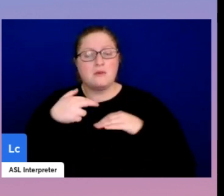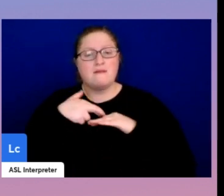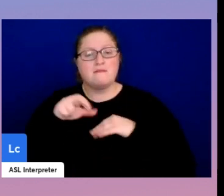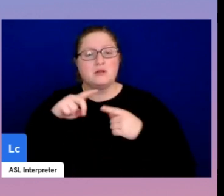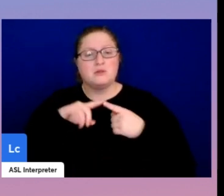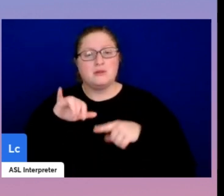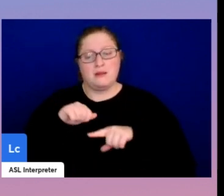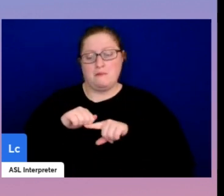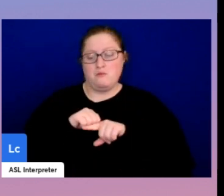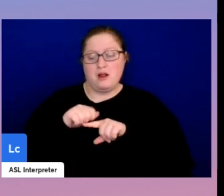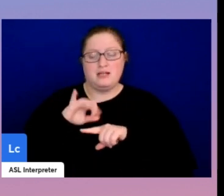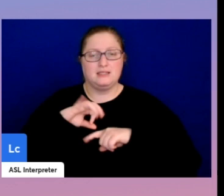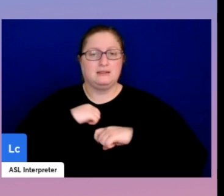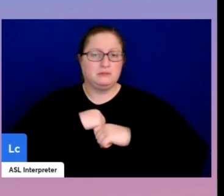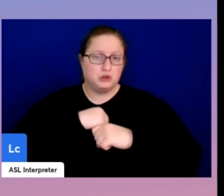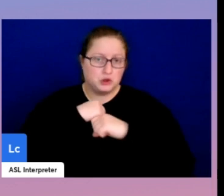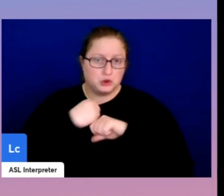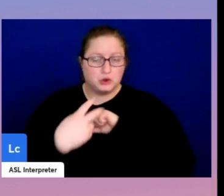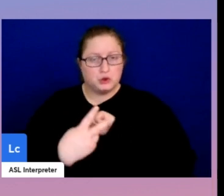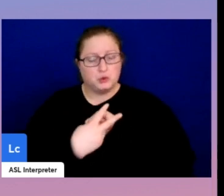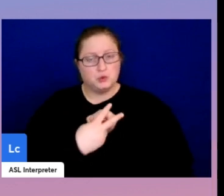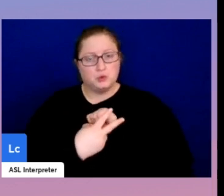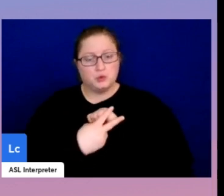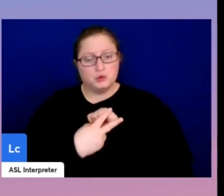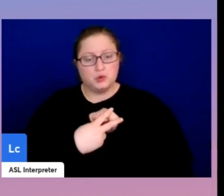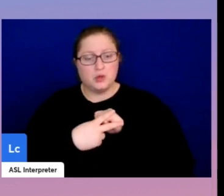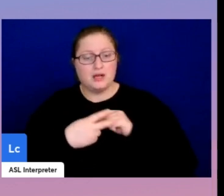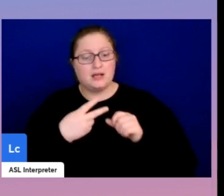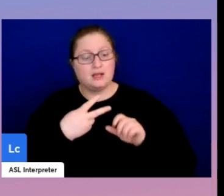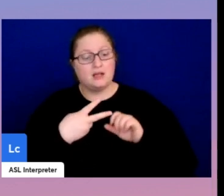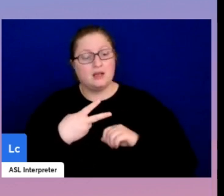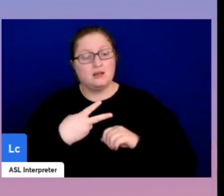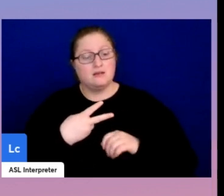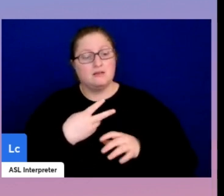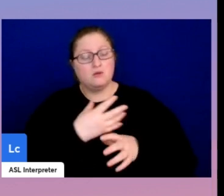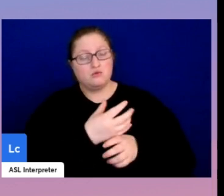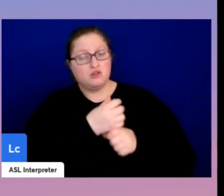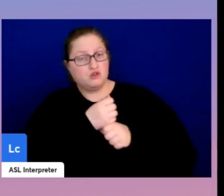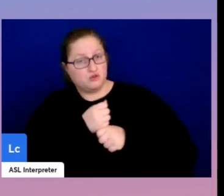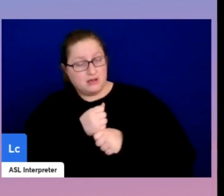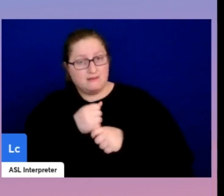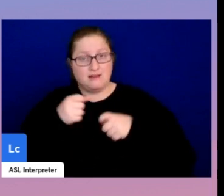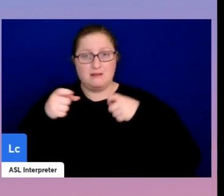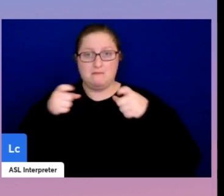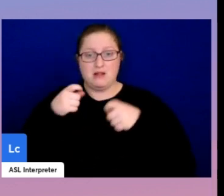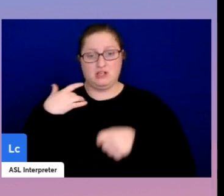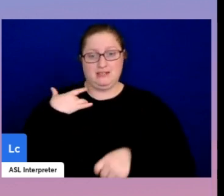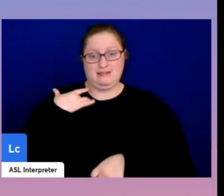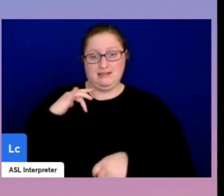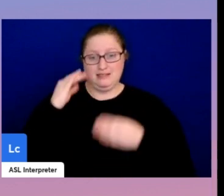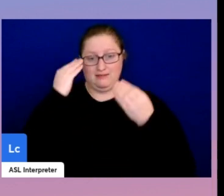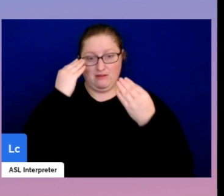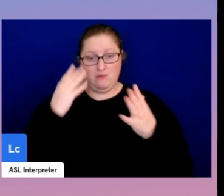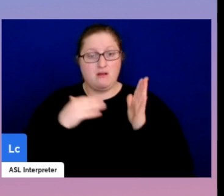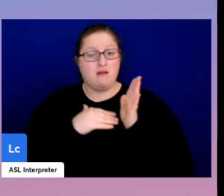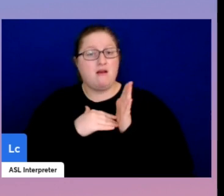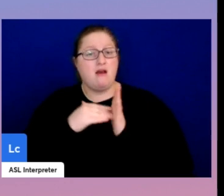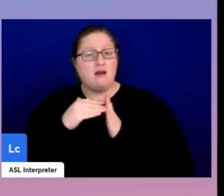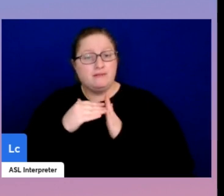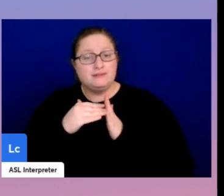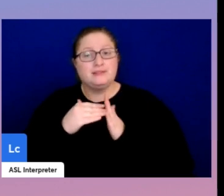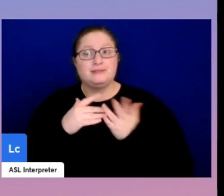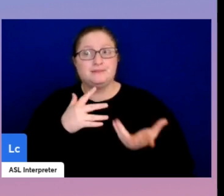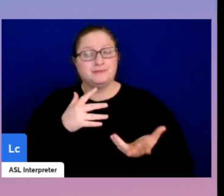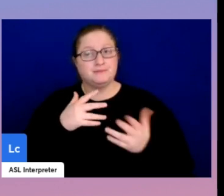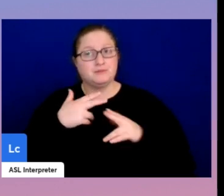practice of securely storing, retrieving, and managing sensitive information, often referred to as